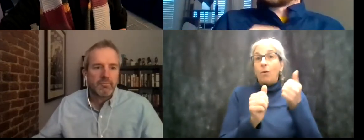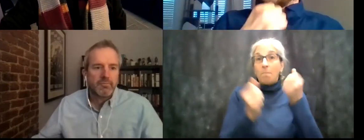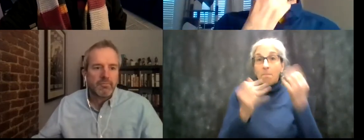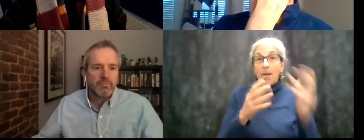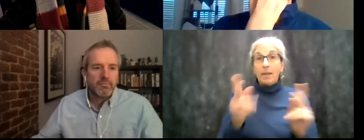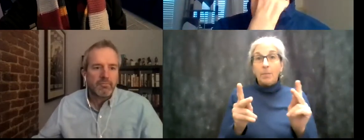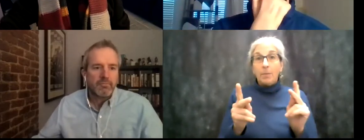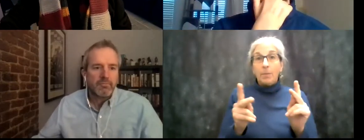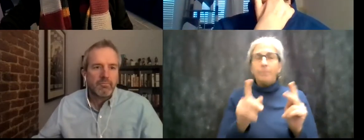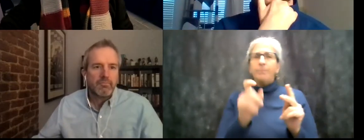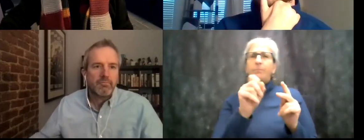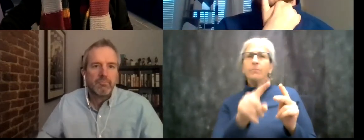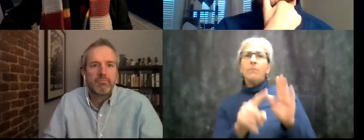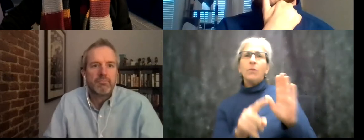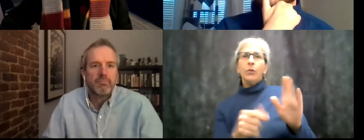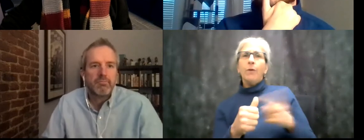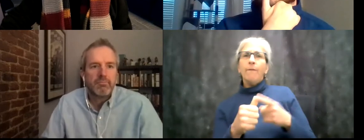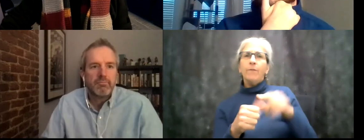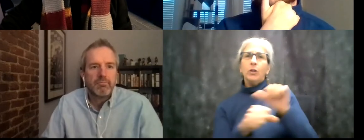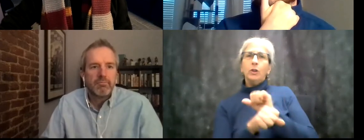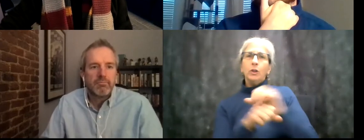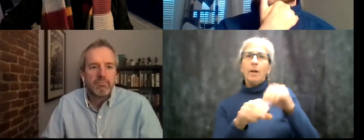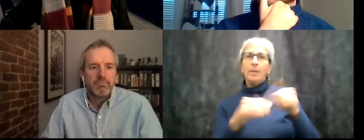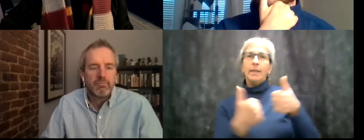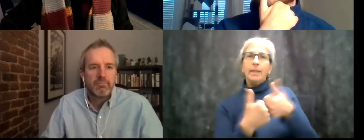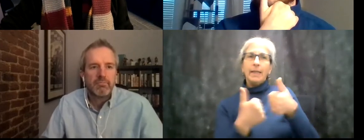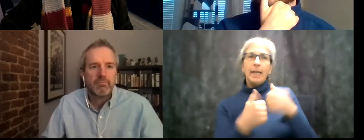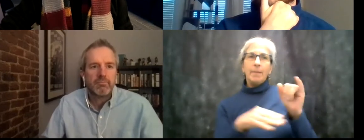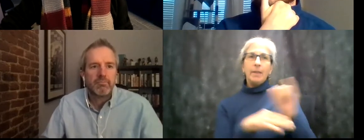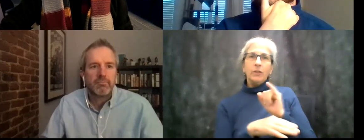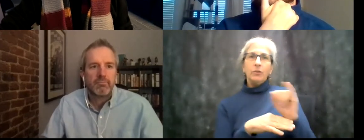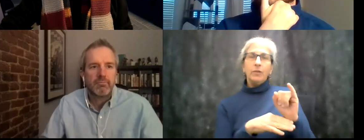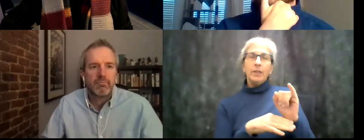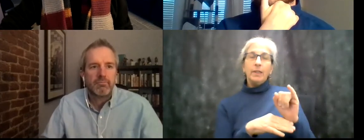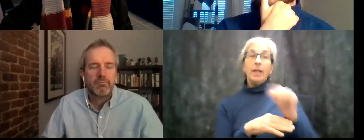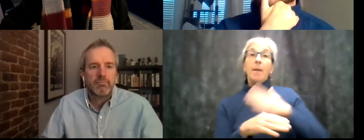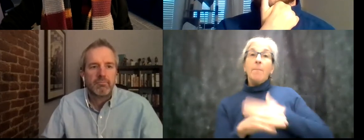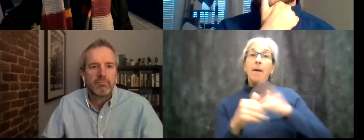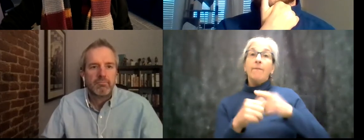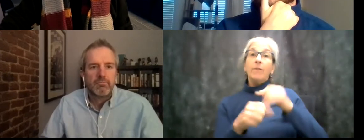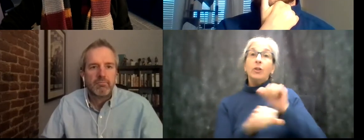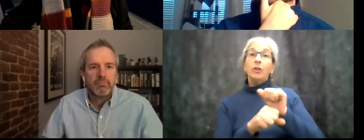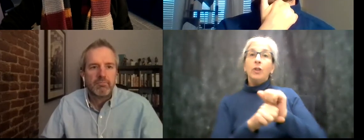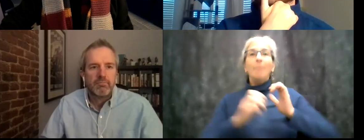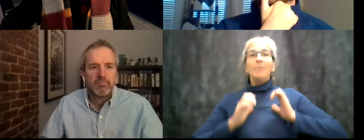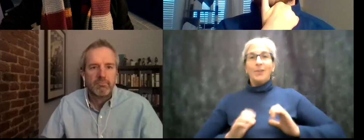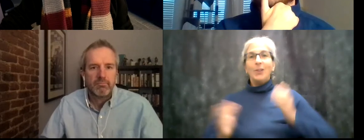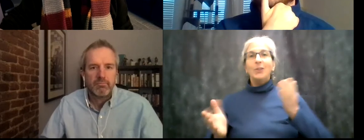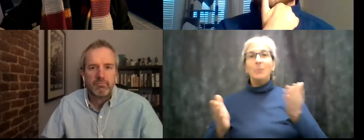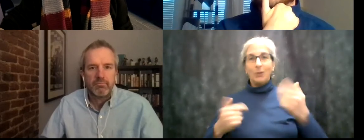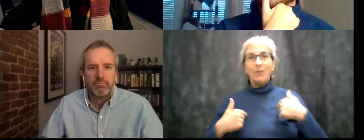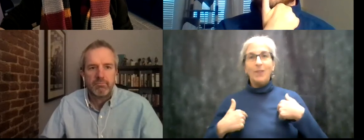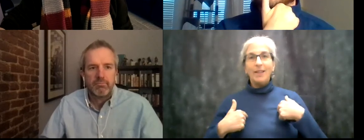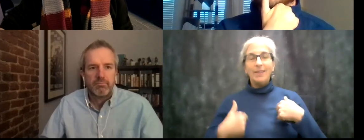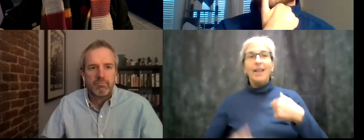gaming industry? So my first job actually was customer service. So I had actually